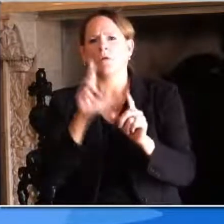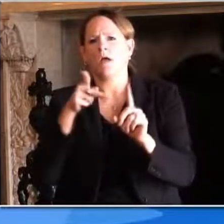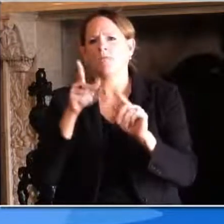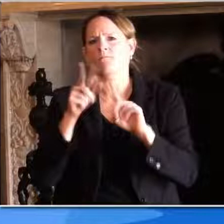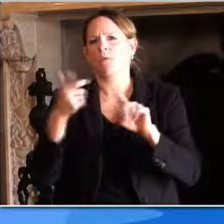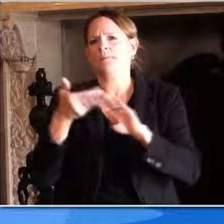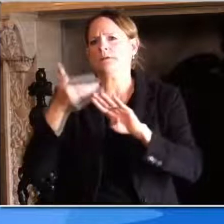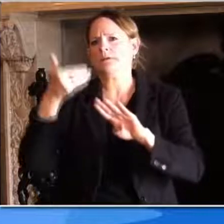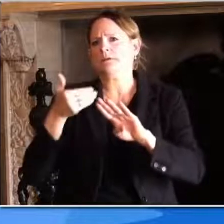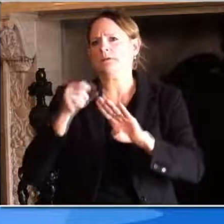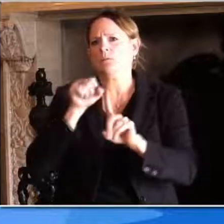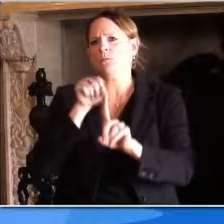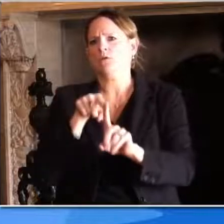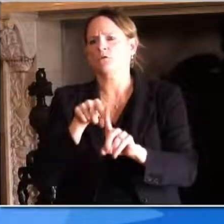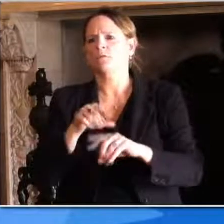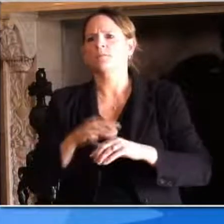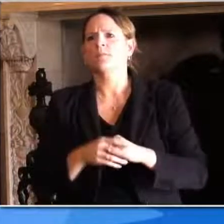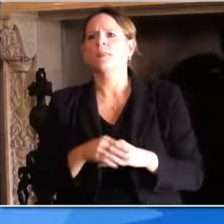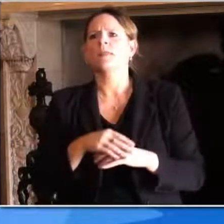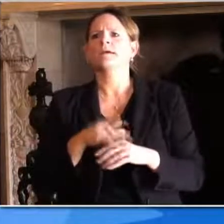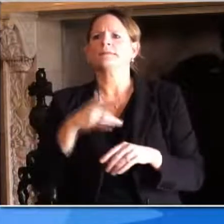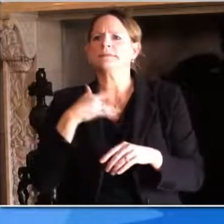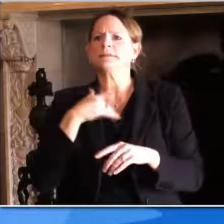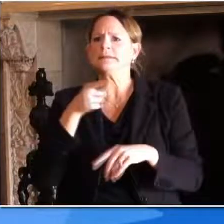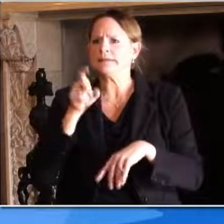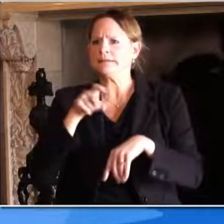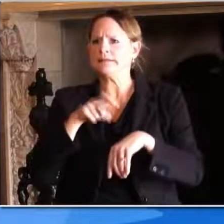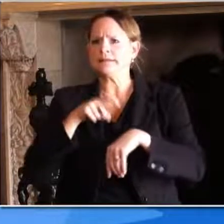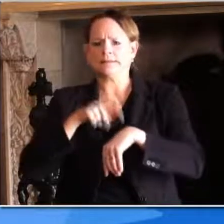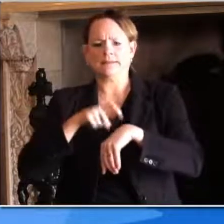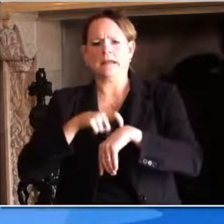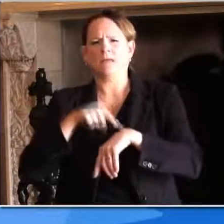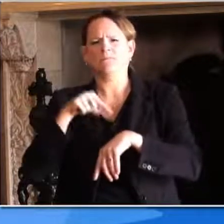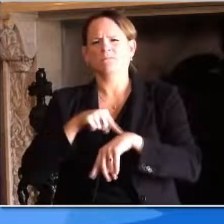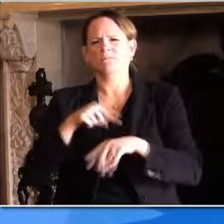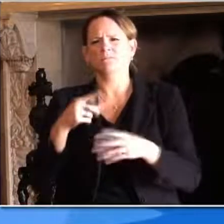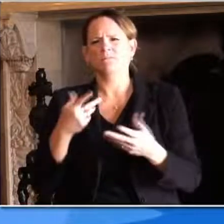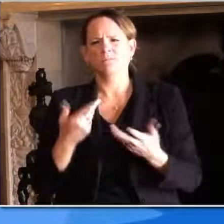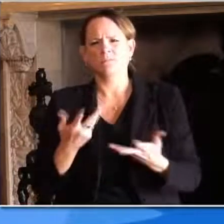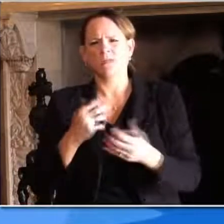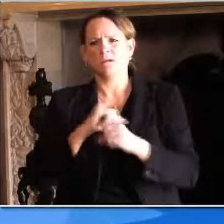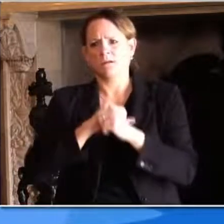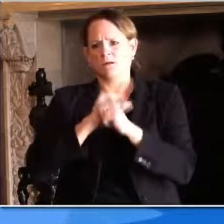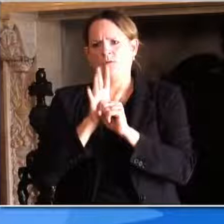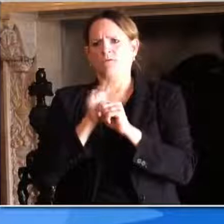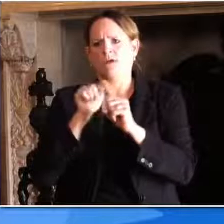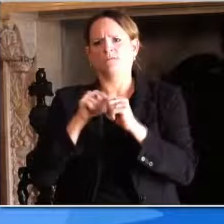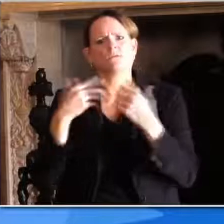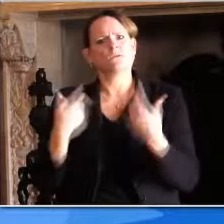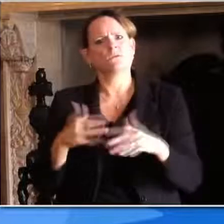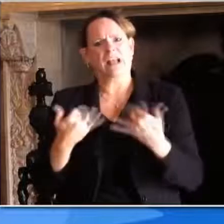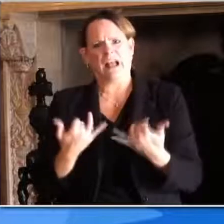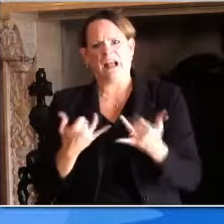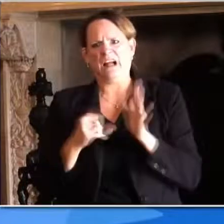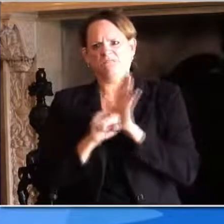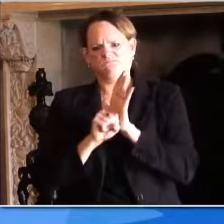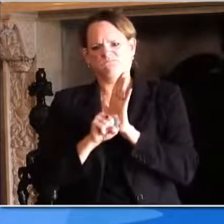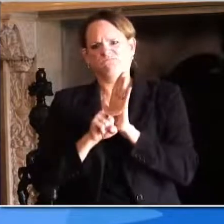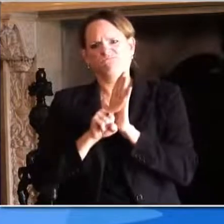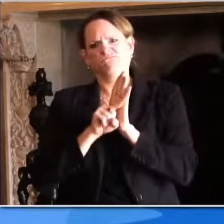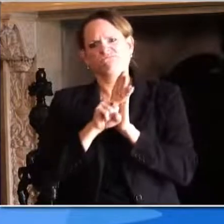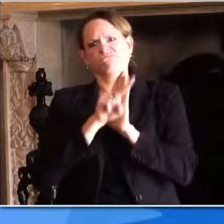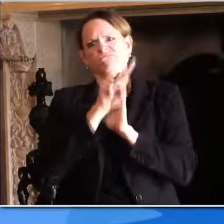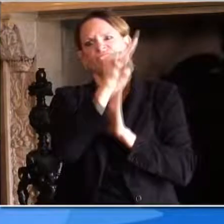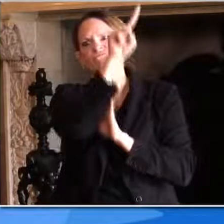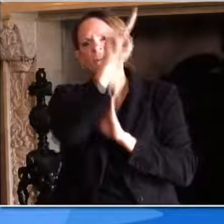but we've had high levels of COVID coming back for some weeks now. Why do this now